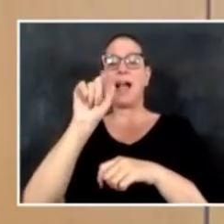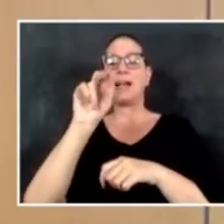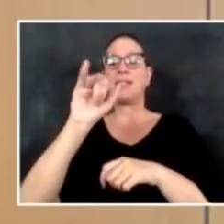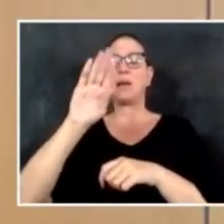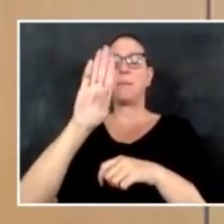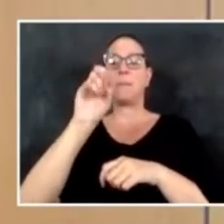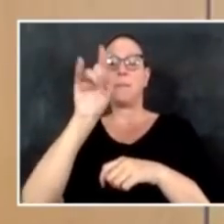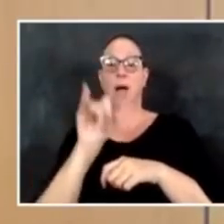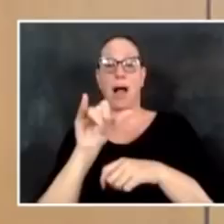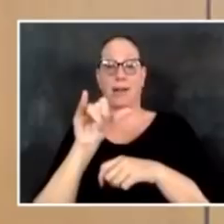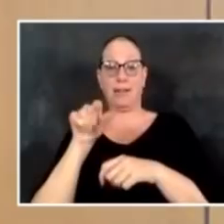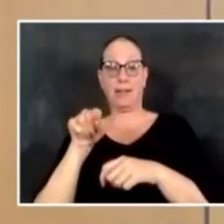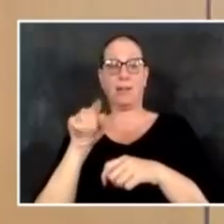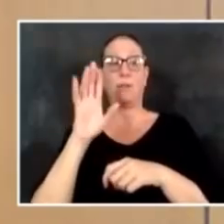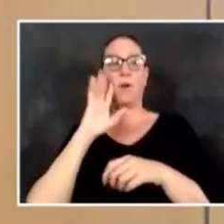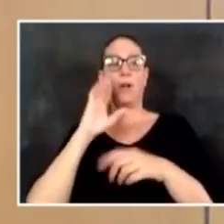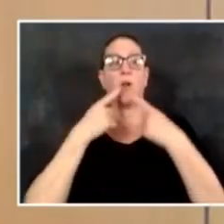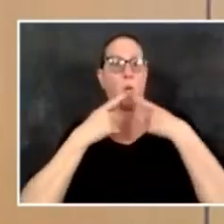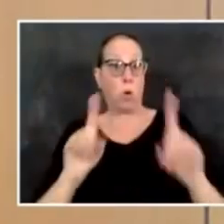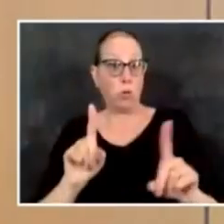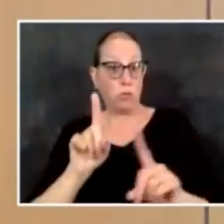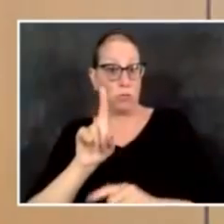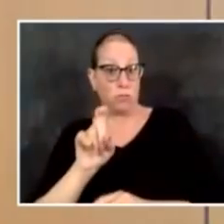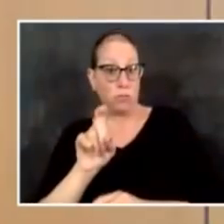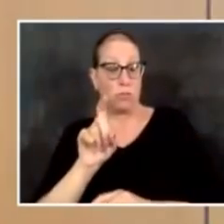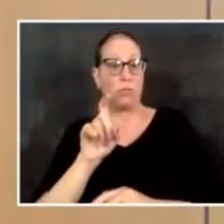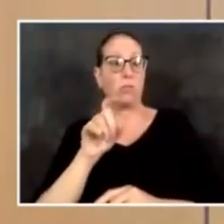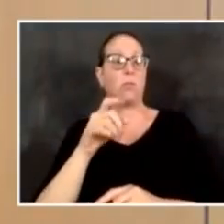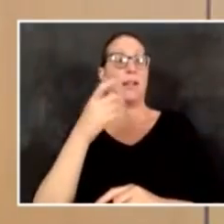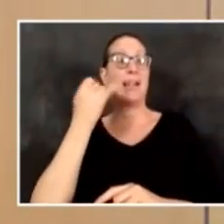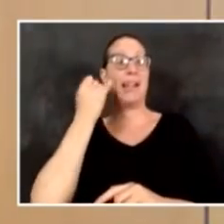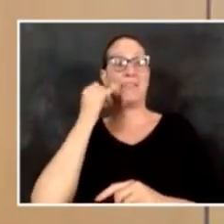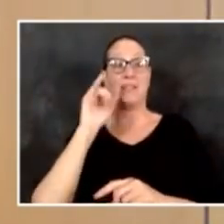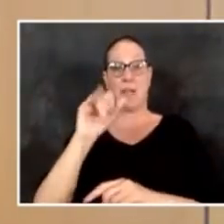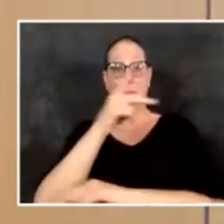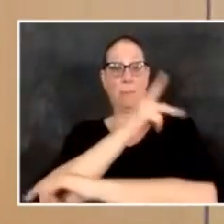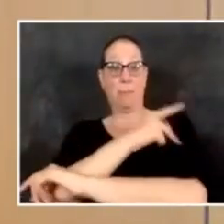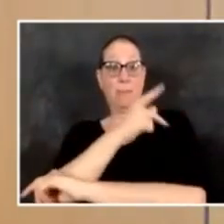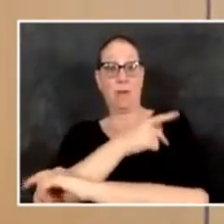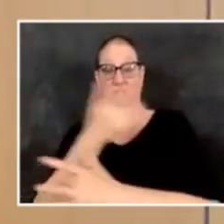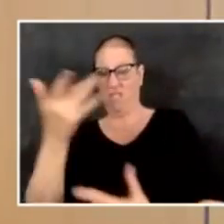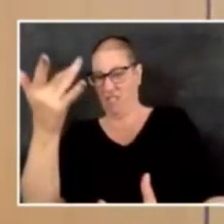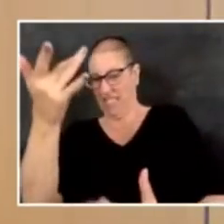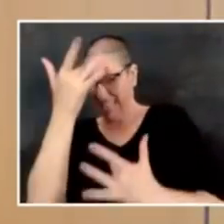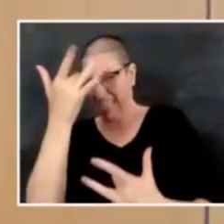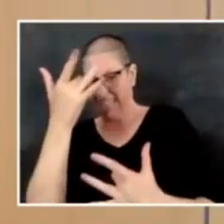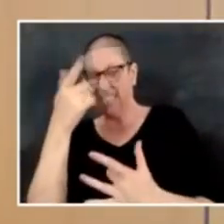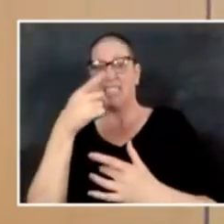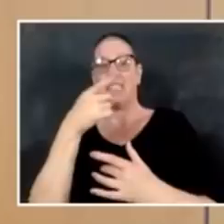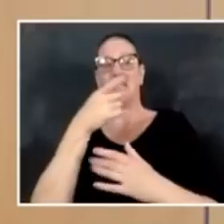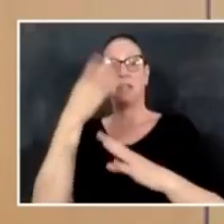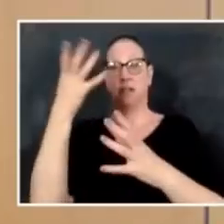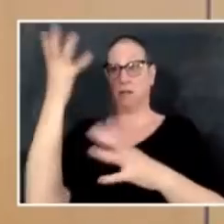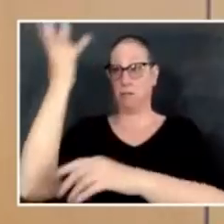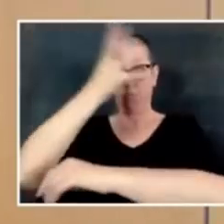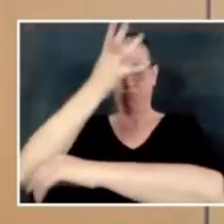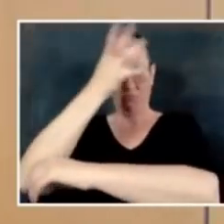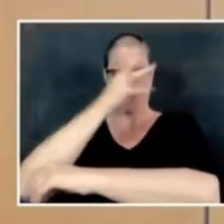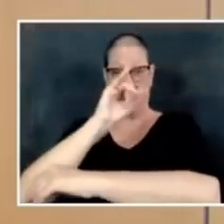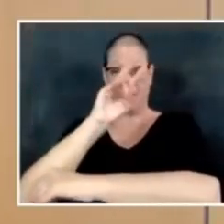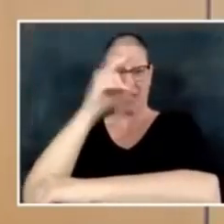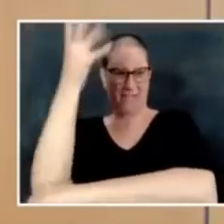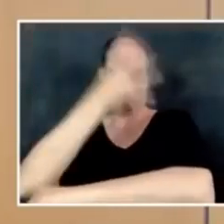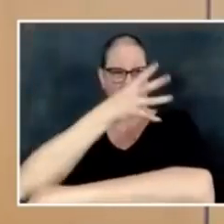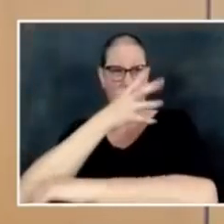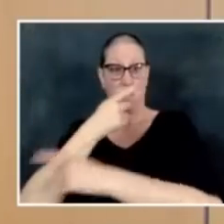individuals who are severely ill with COVID-19. So the long and the short of it is that we have